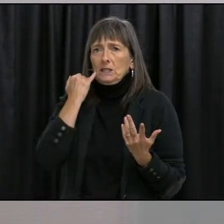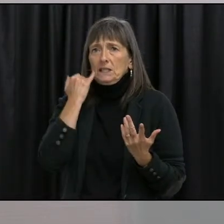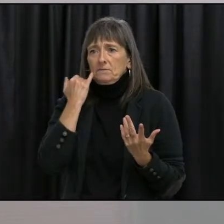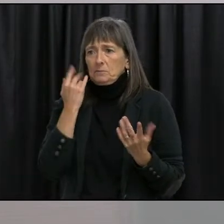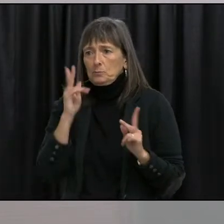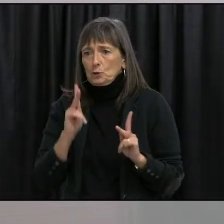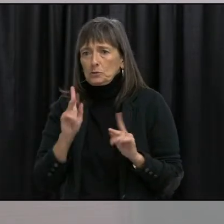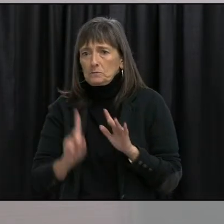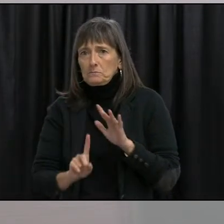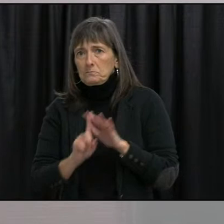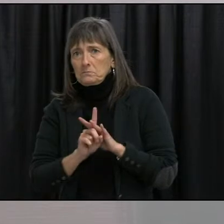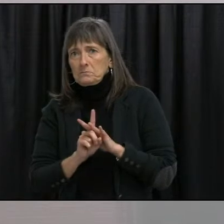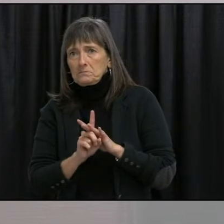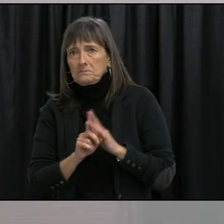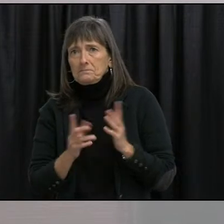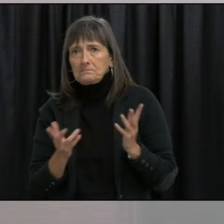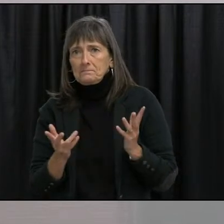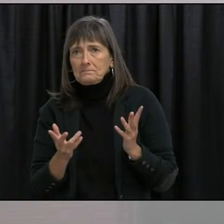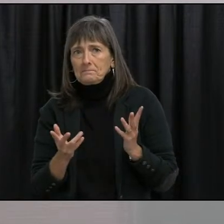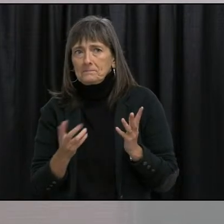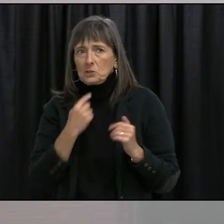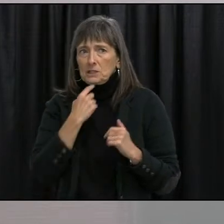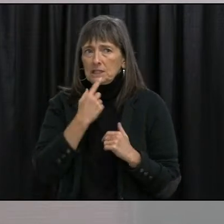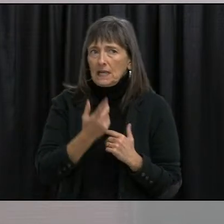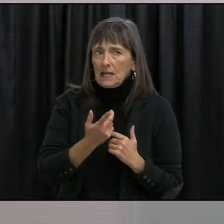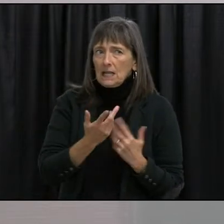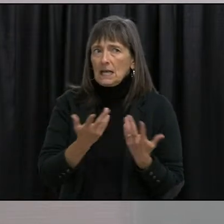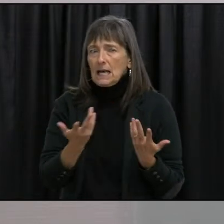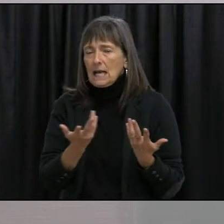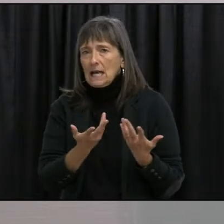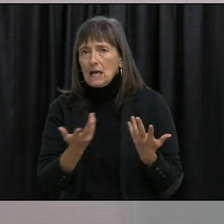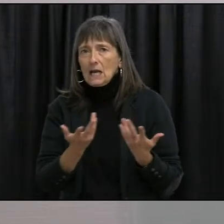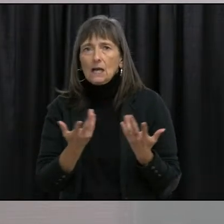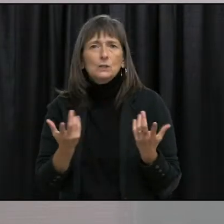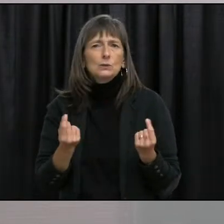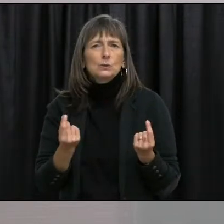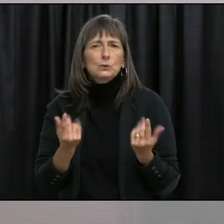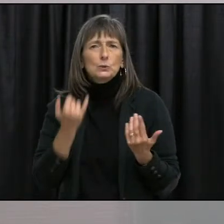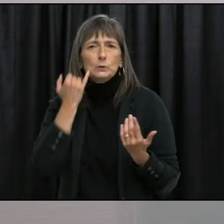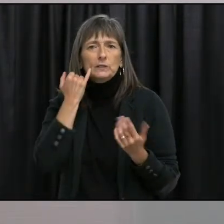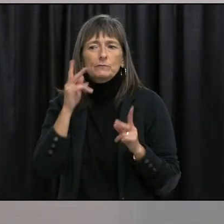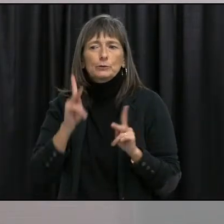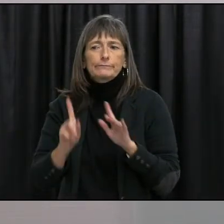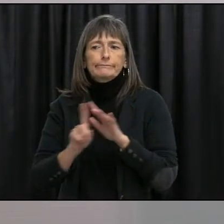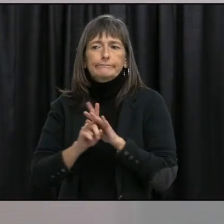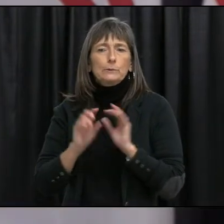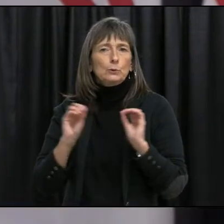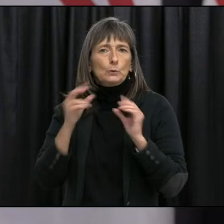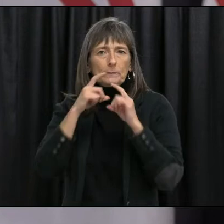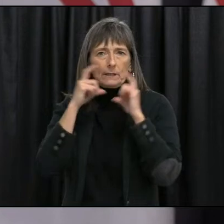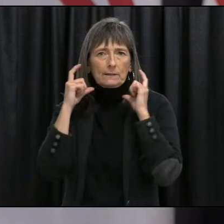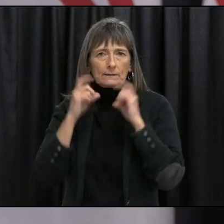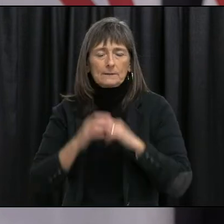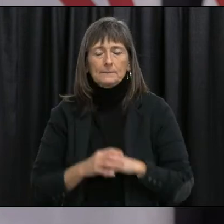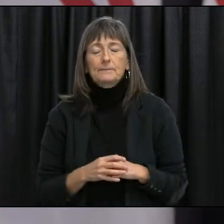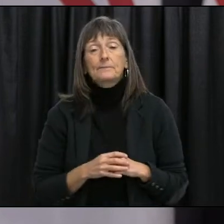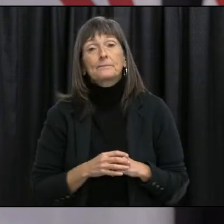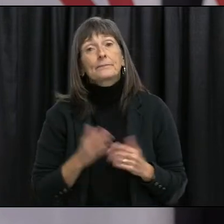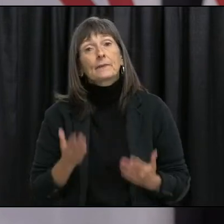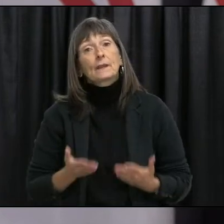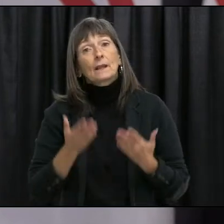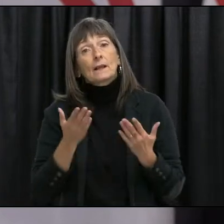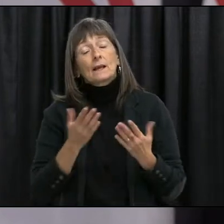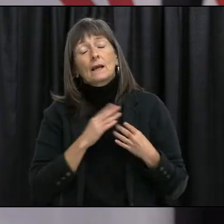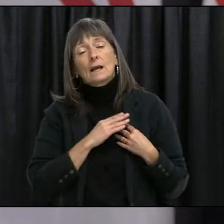it's impossible in a lot of cases for a business to even know what the circumstances are. I would suggest